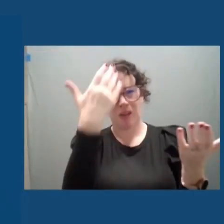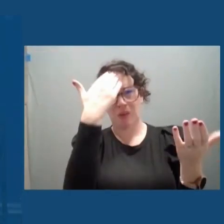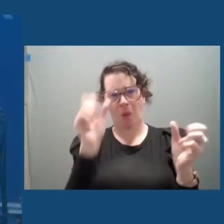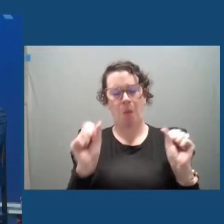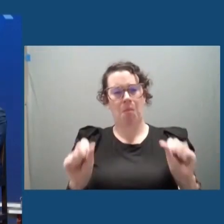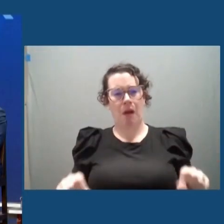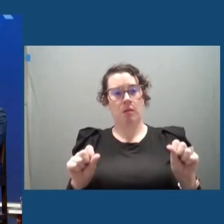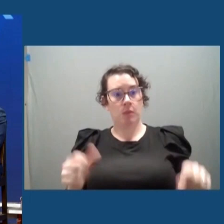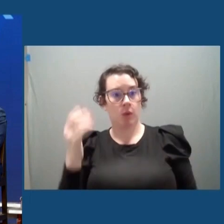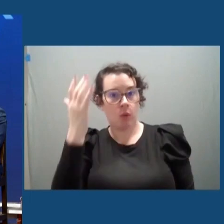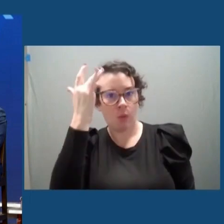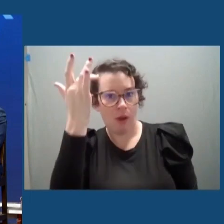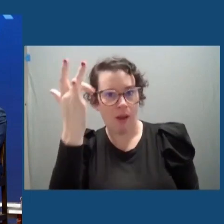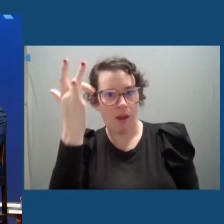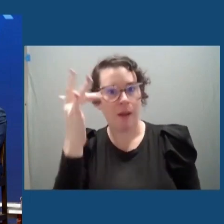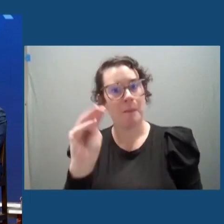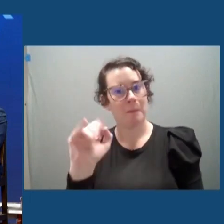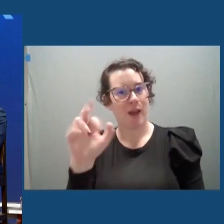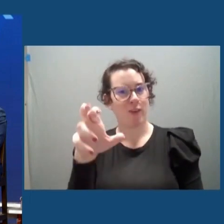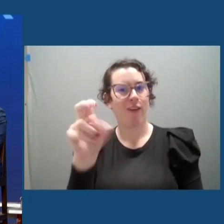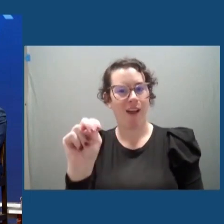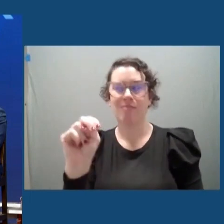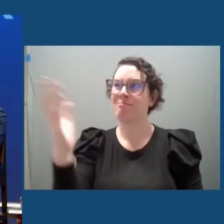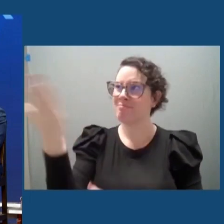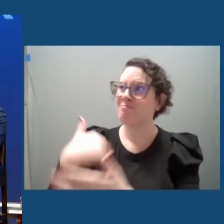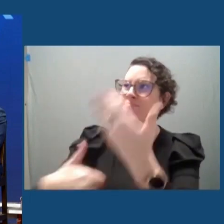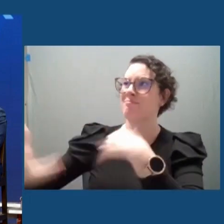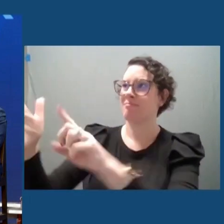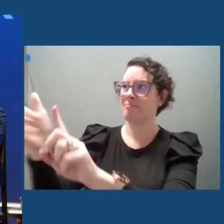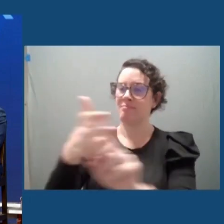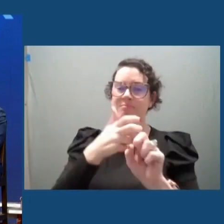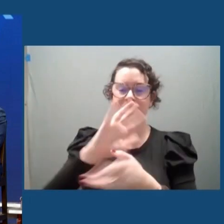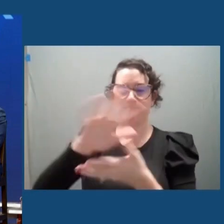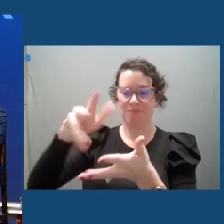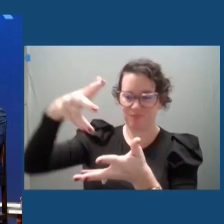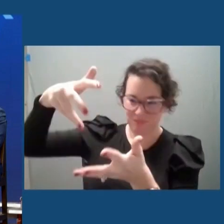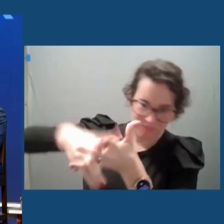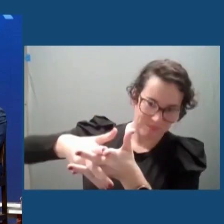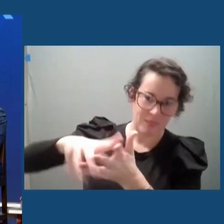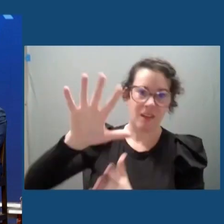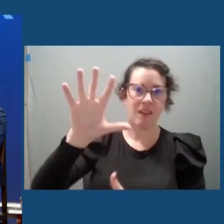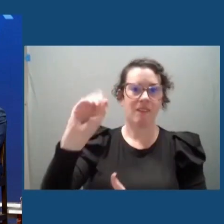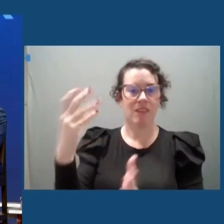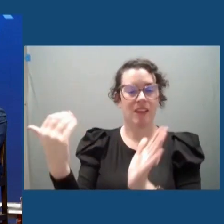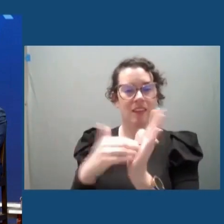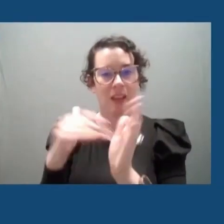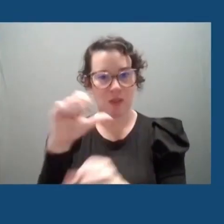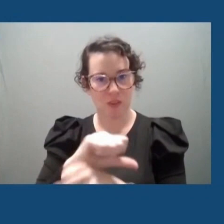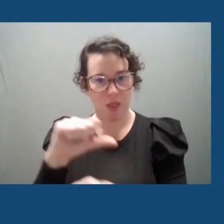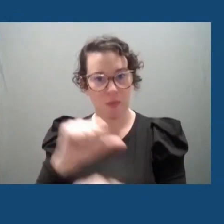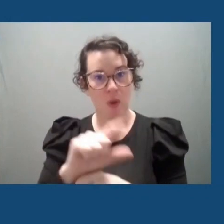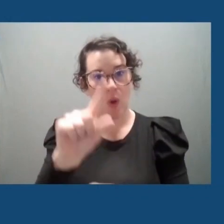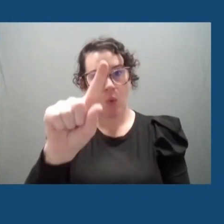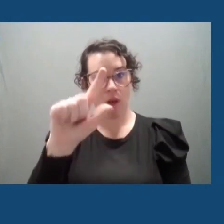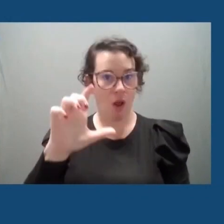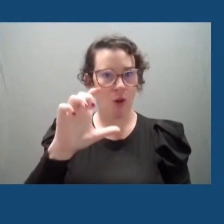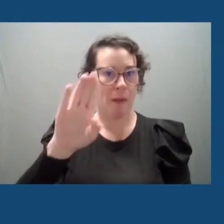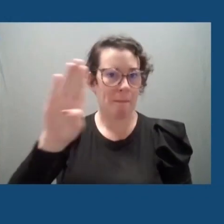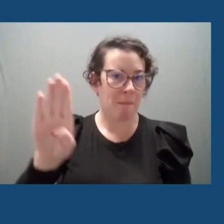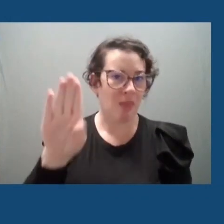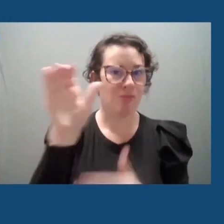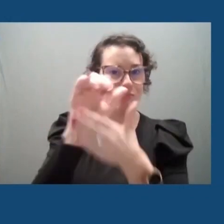how we attracted Micron with its 50,000 jobs and $100 billion of investment.